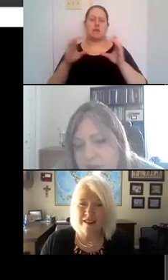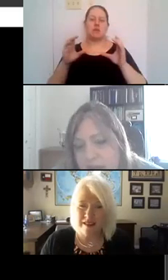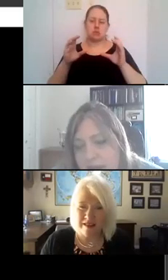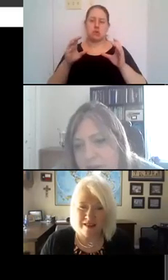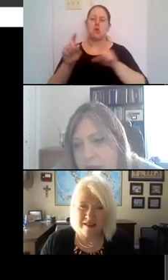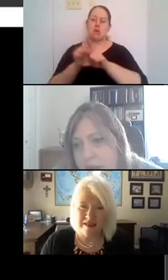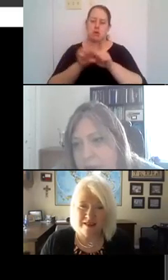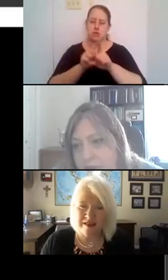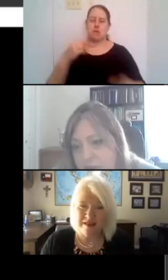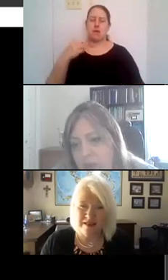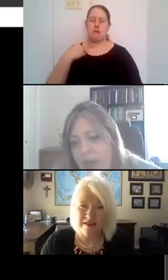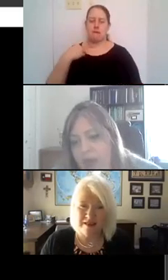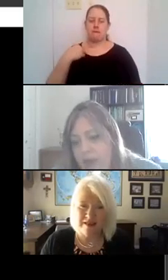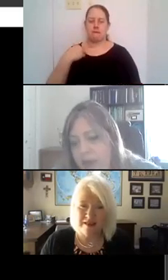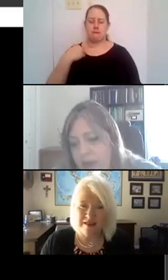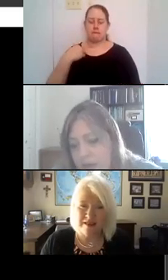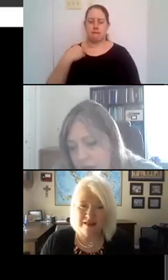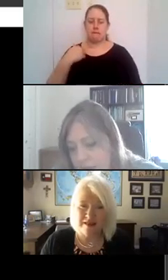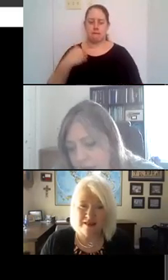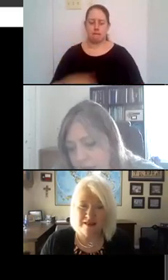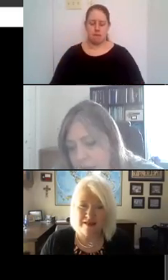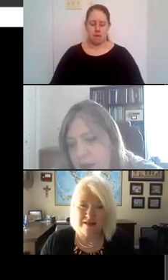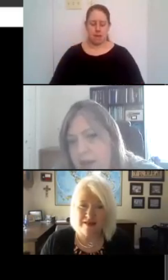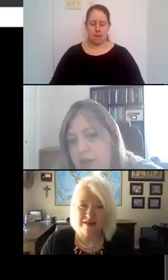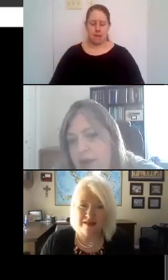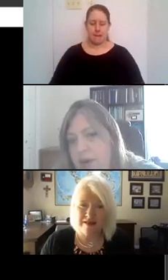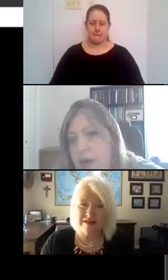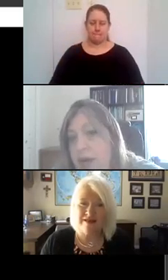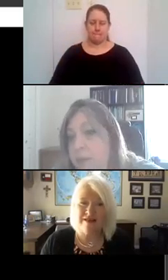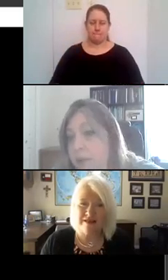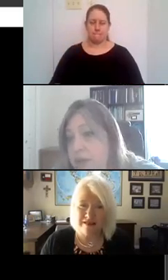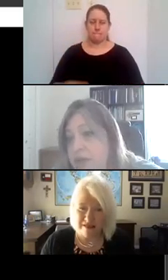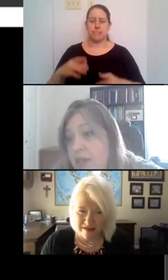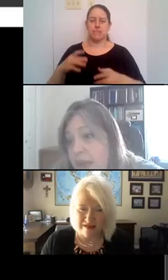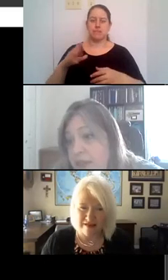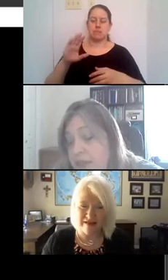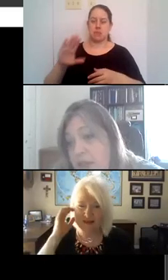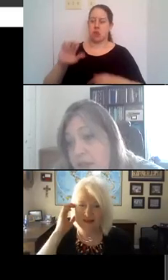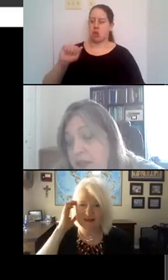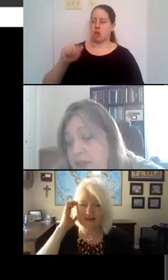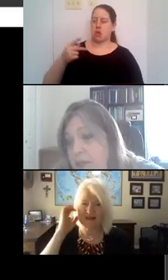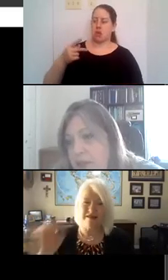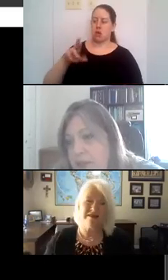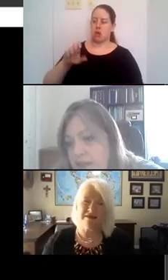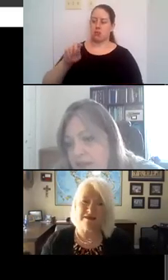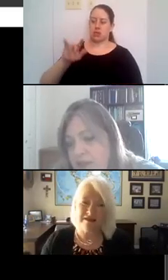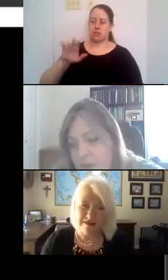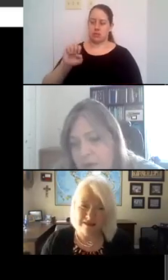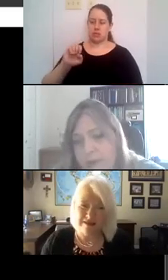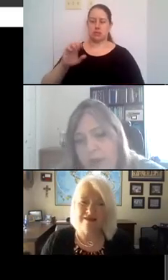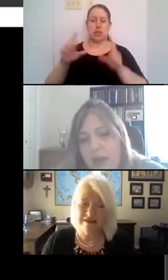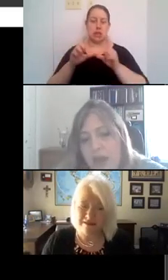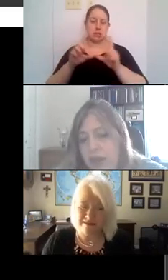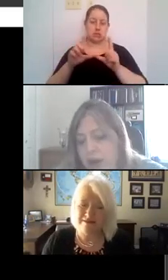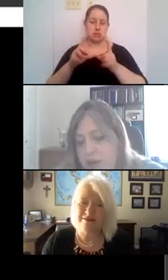also have, we get their apprentice license, state of Texas apprentice license for